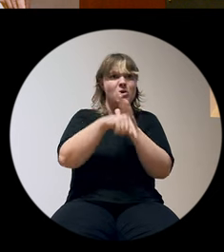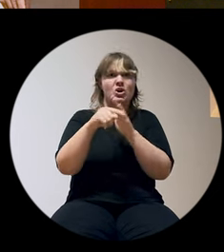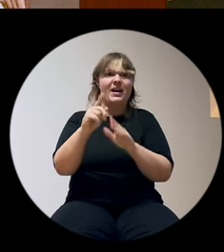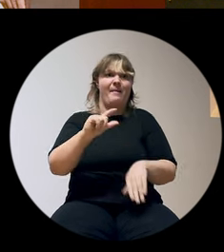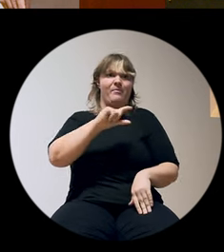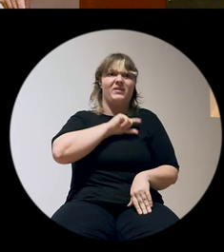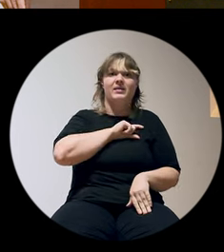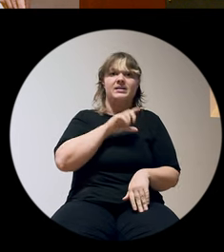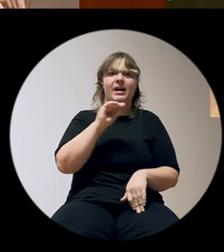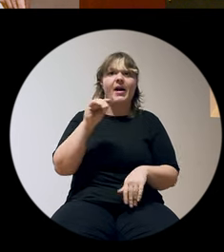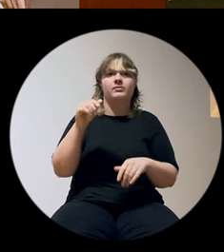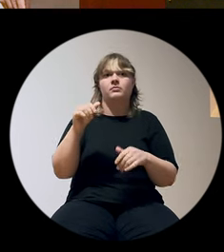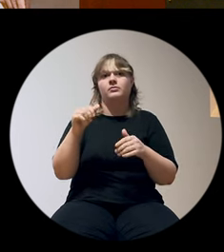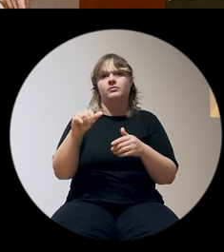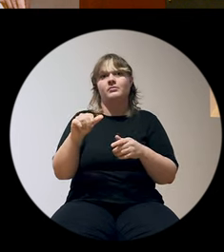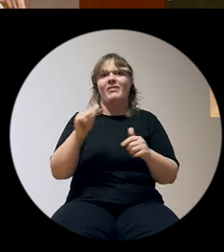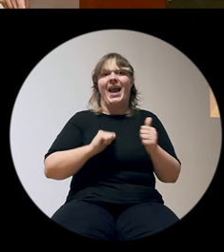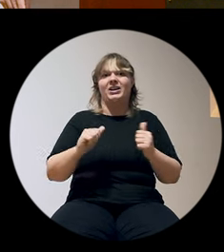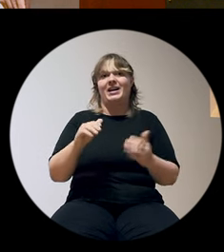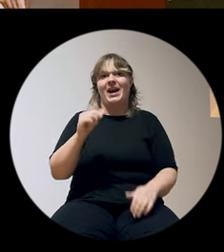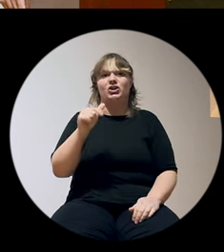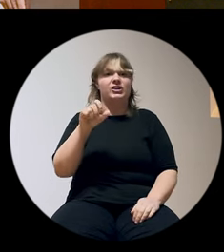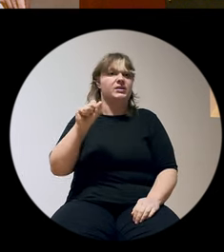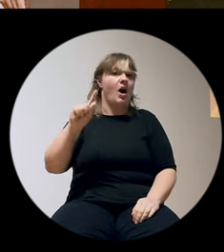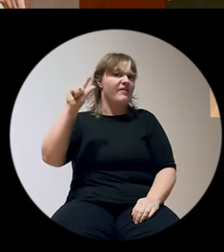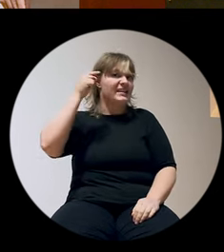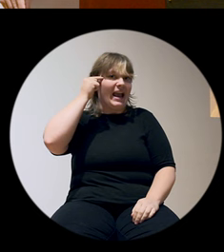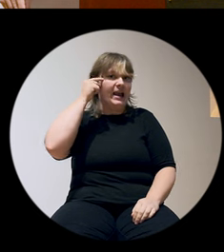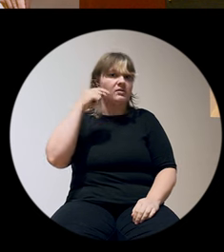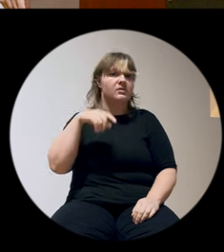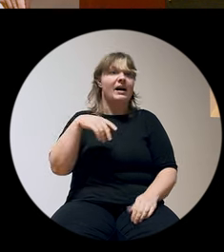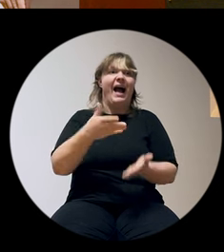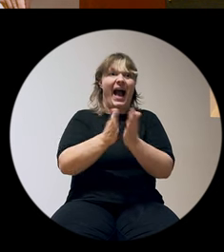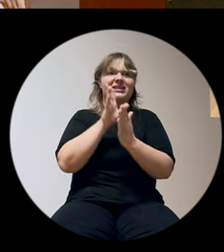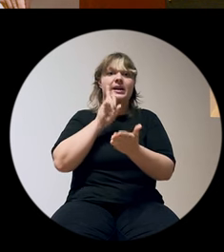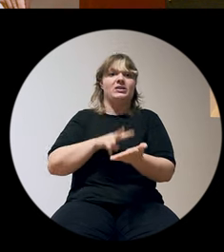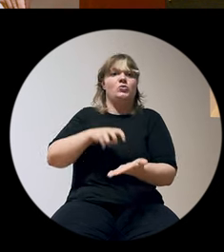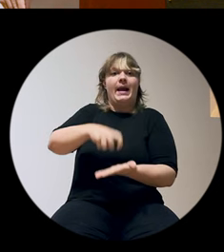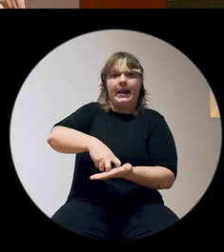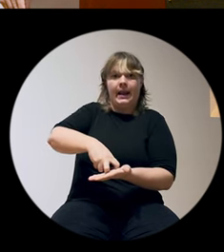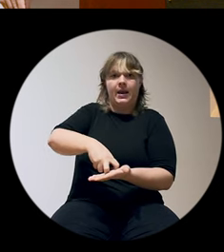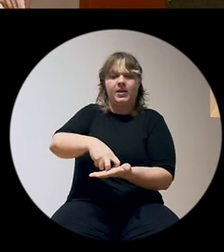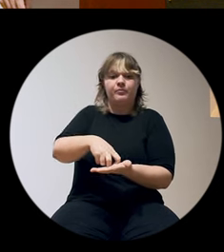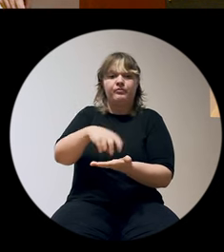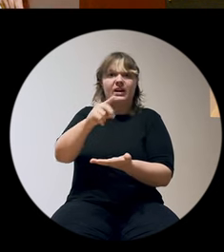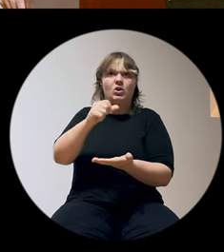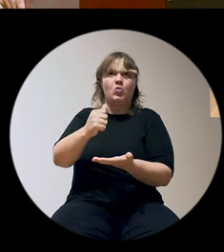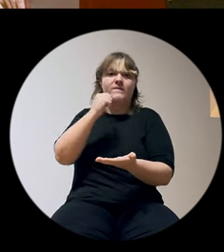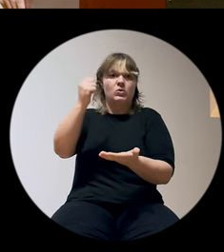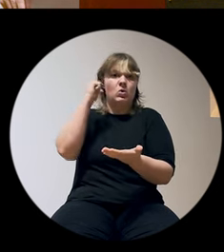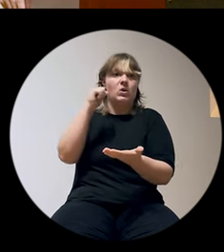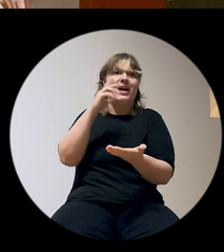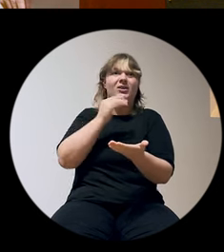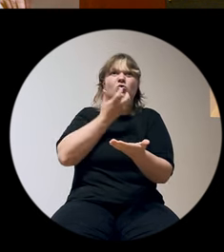of the American state. Asking participants to take a knee is a position of deference turned refusal. To scream until